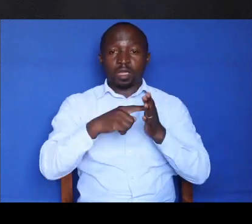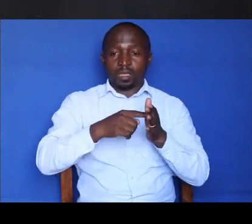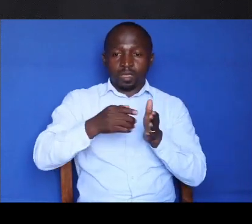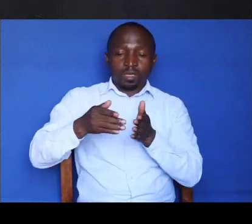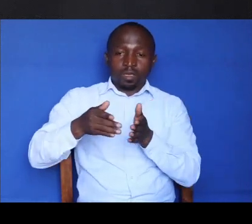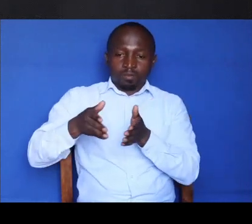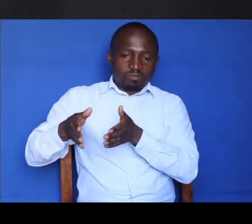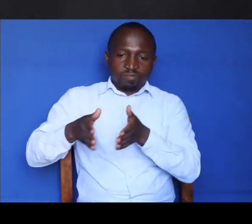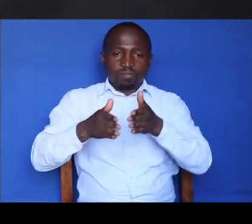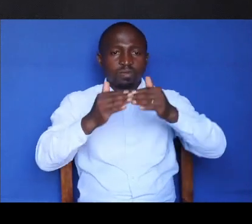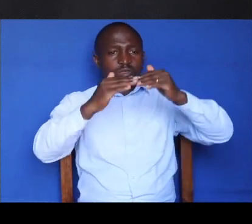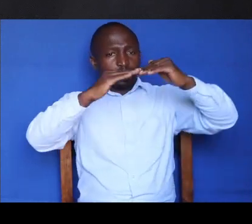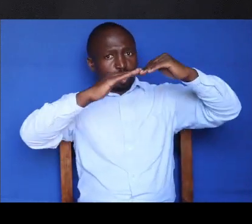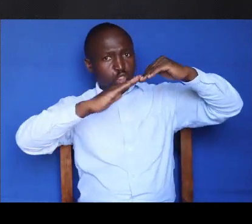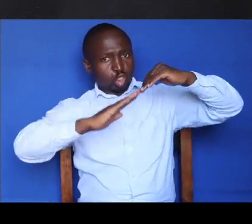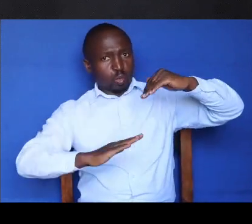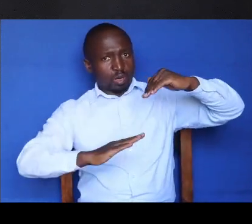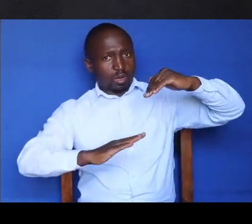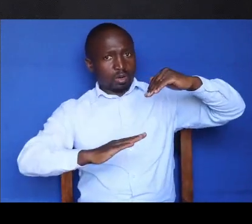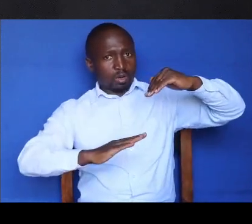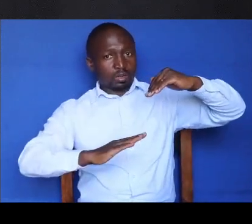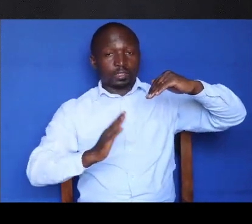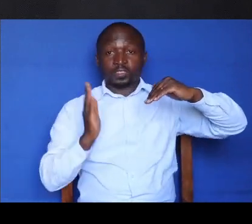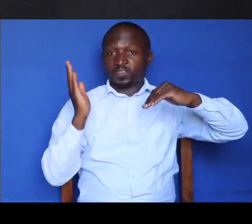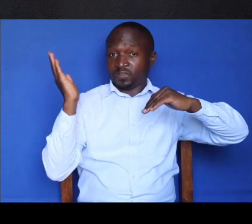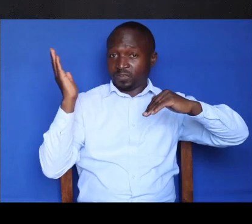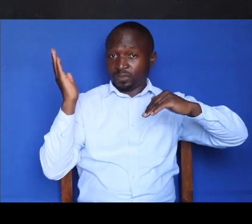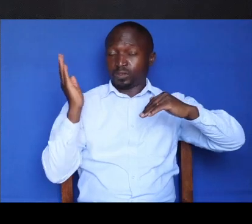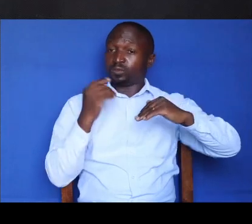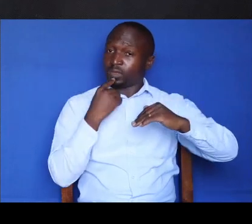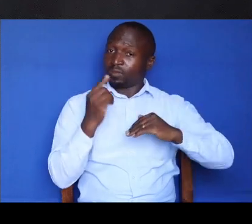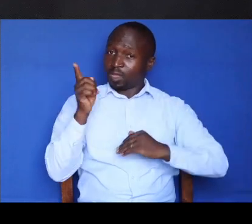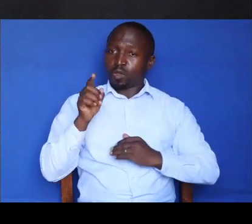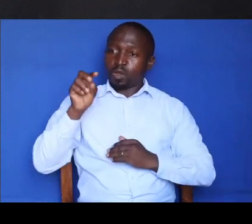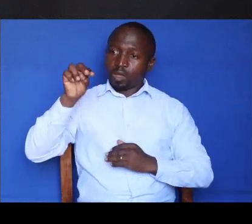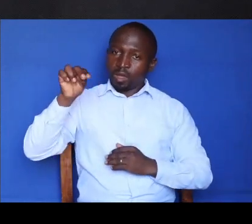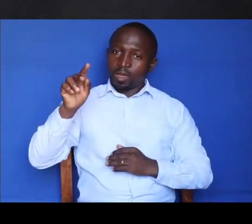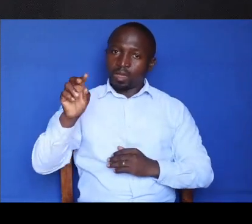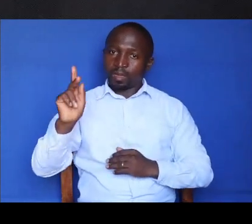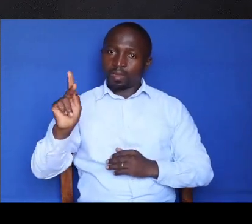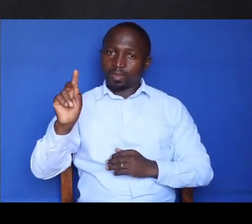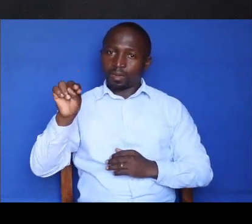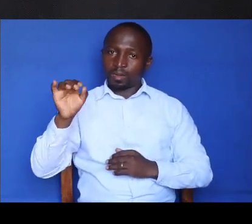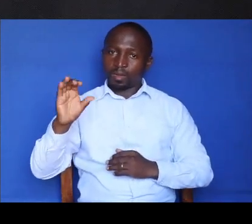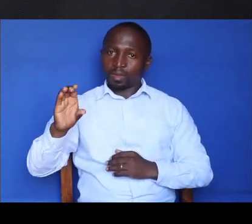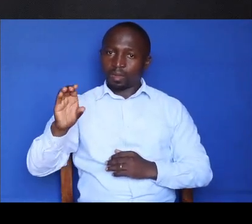riverbed. The sudden fall of the riverbed, this is what we used to call it as a unique point.